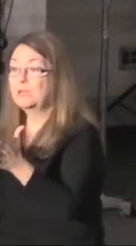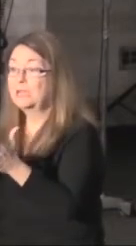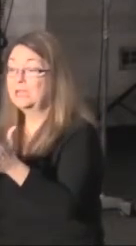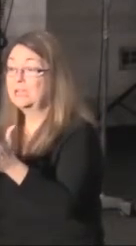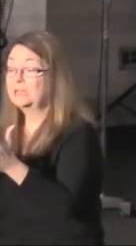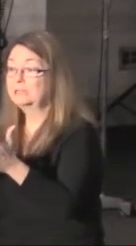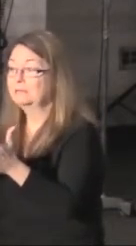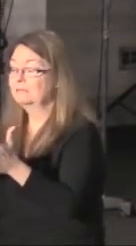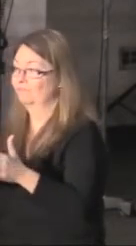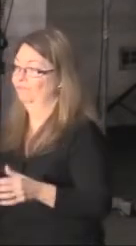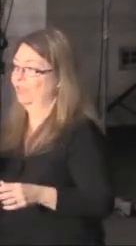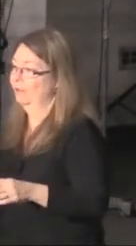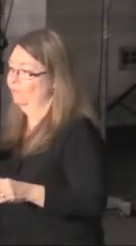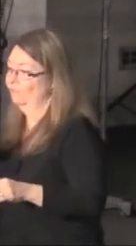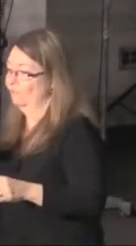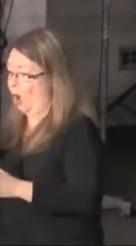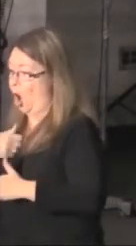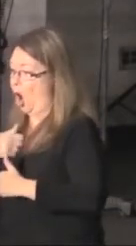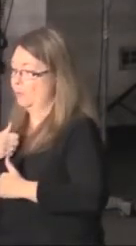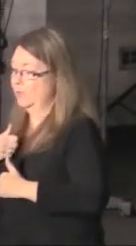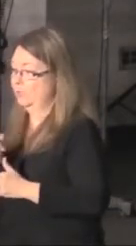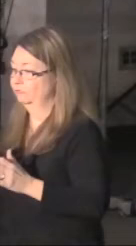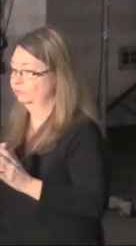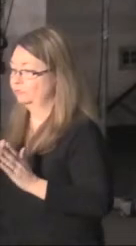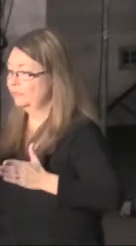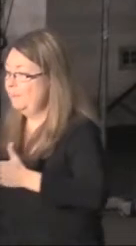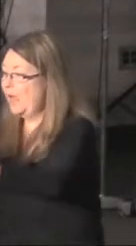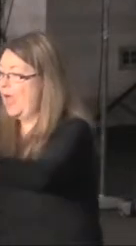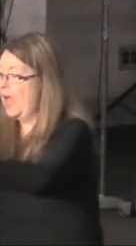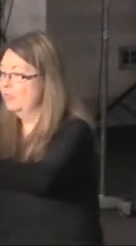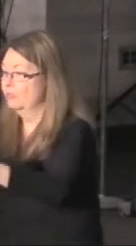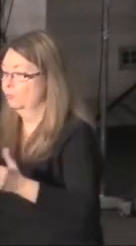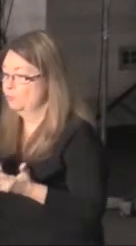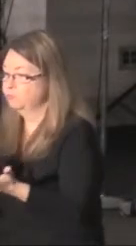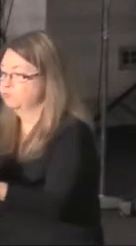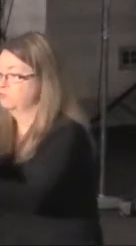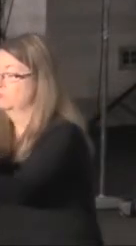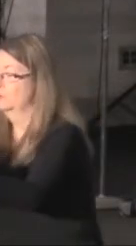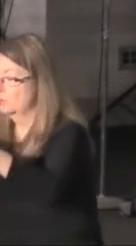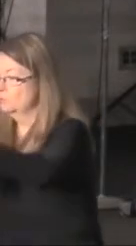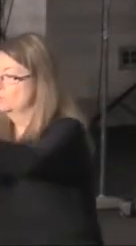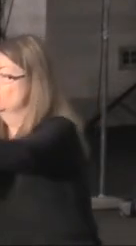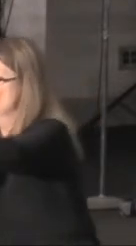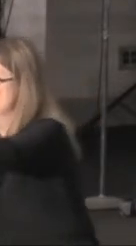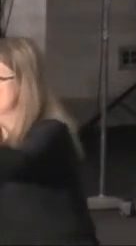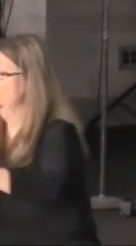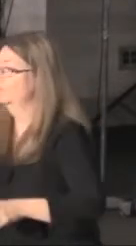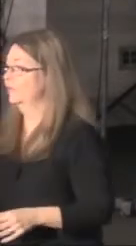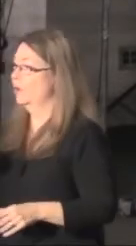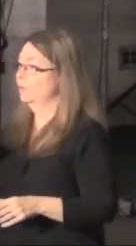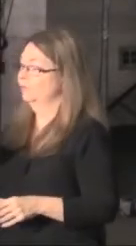army, or the philosophical progress towards wisdom, or a young preacher advancing in age and in